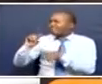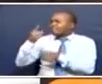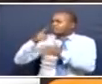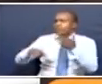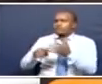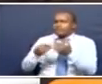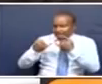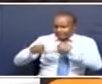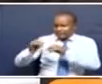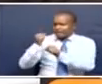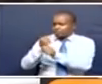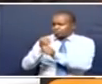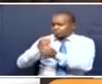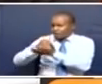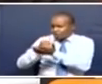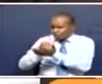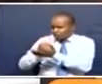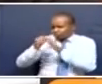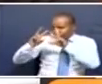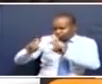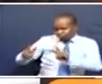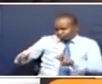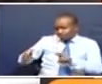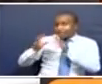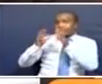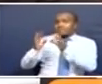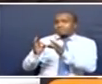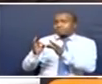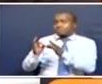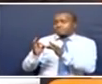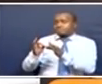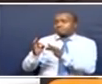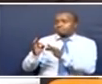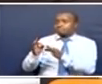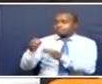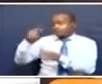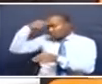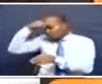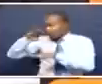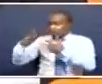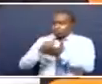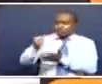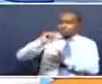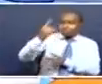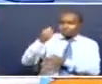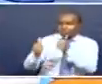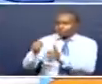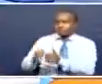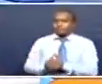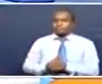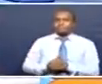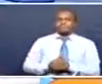do an audit, like you're saying, to investigate, or whether they are deservedly there, or suspending them first? What should come first? Oh, let me tell